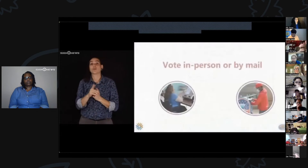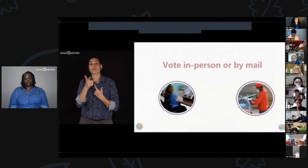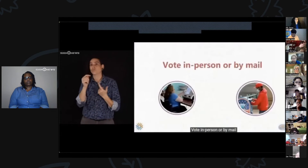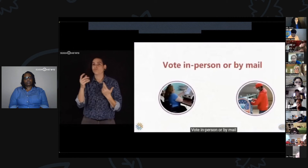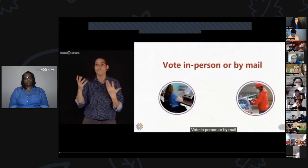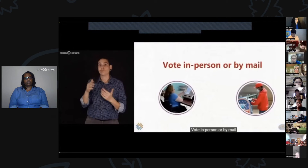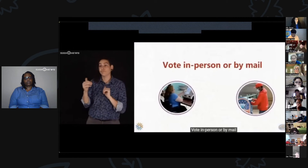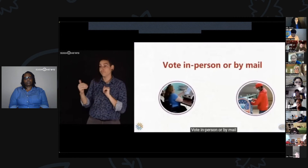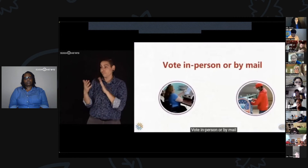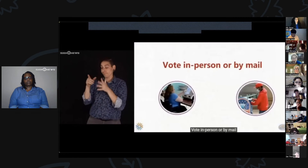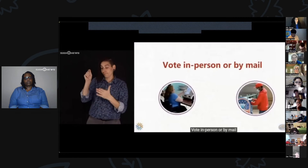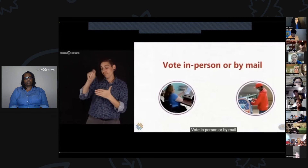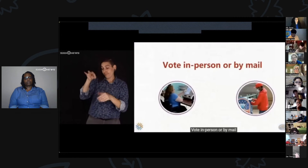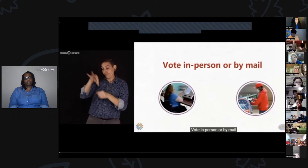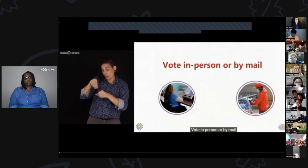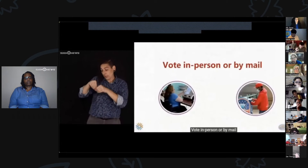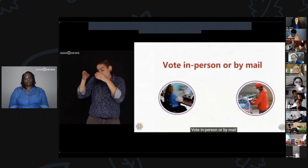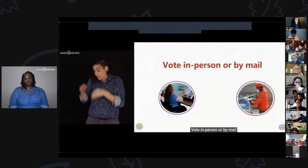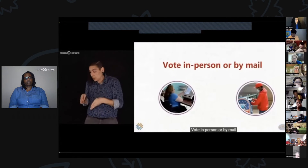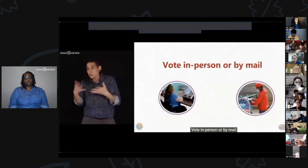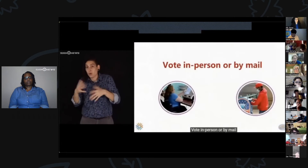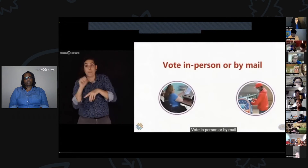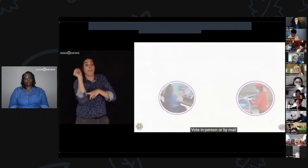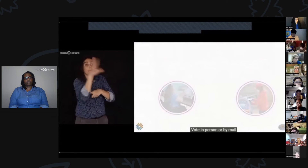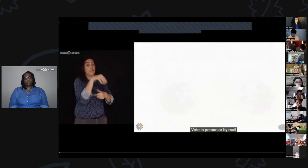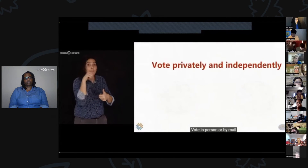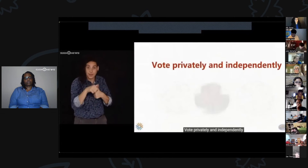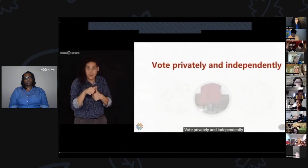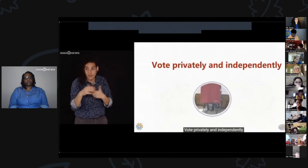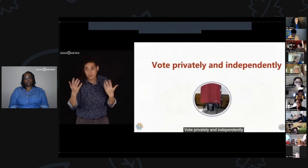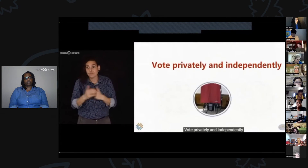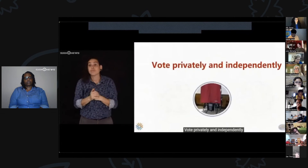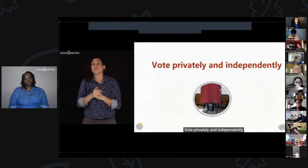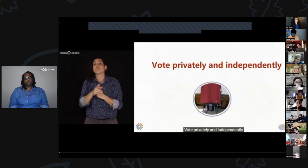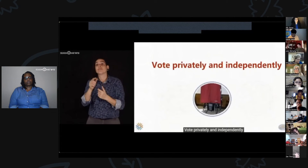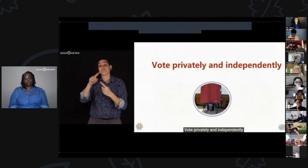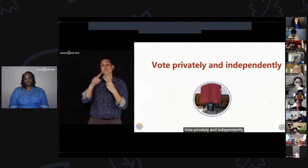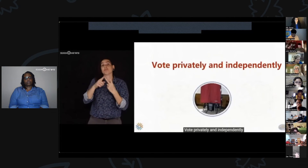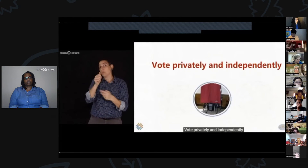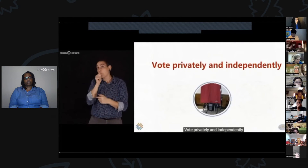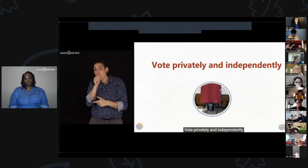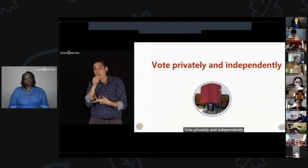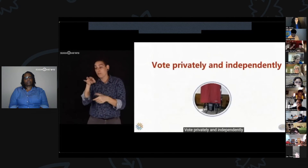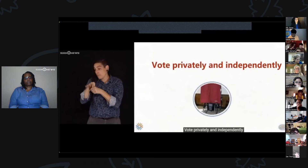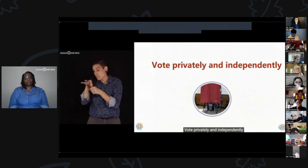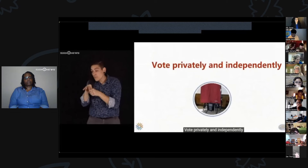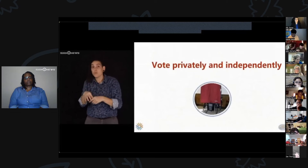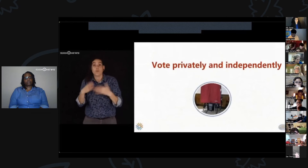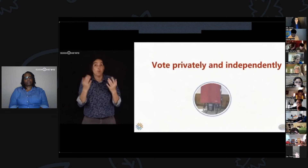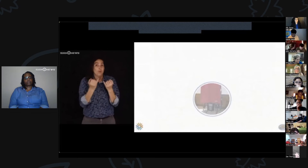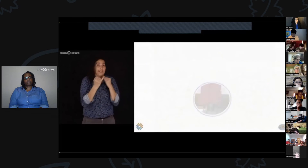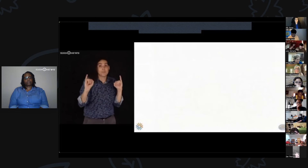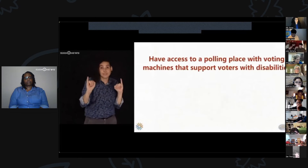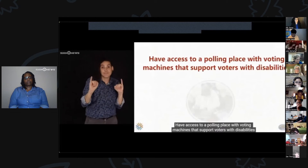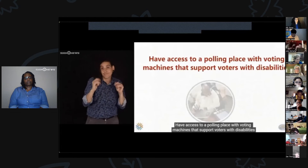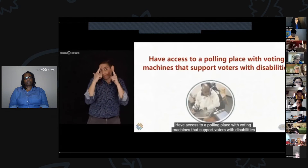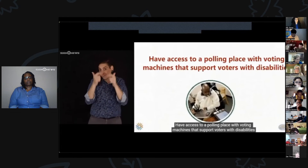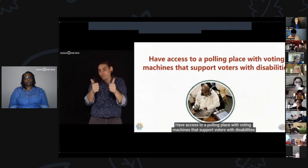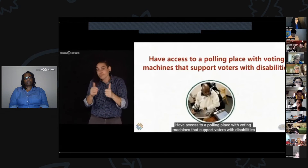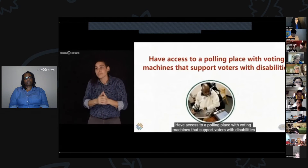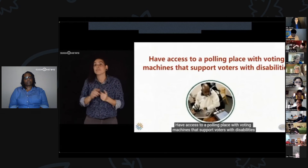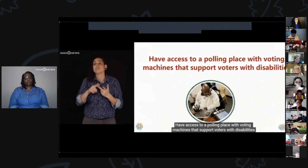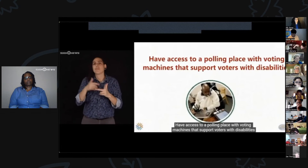to vote in person or by mail, vote privately and independently,